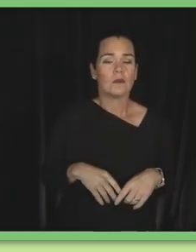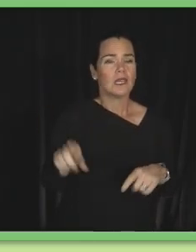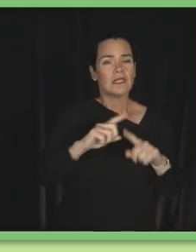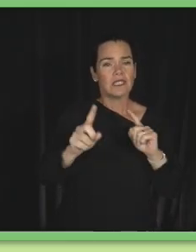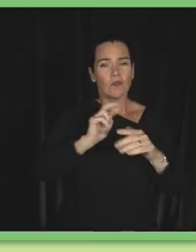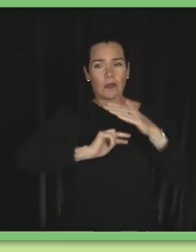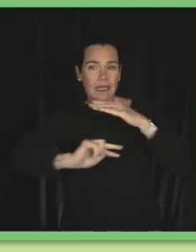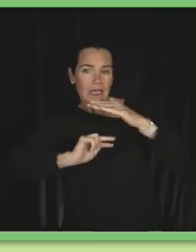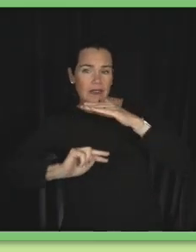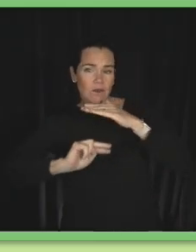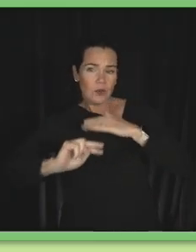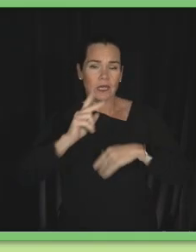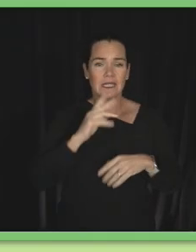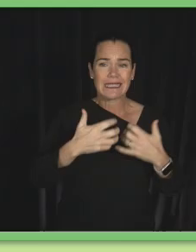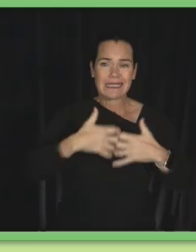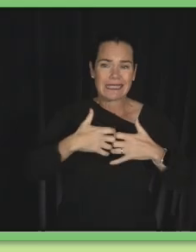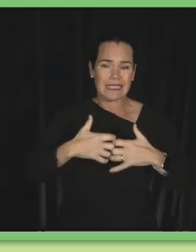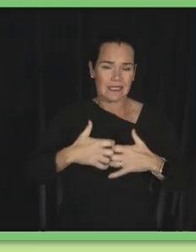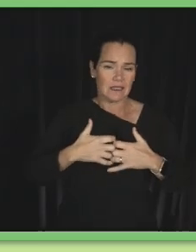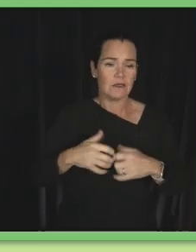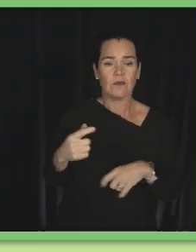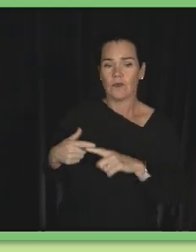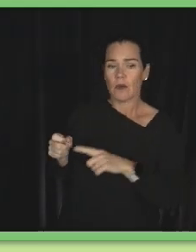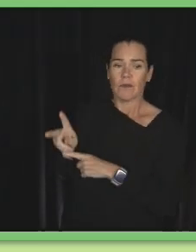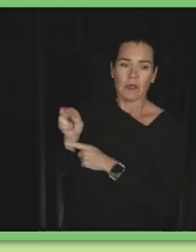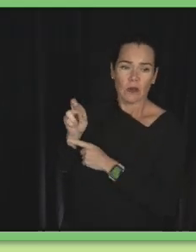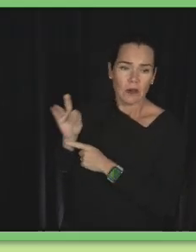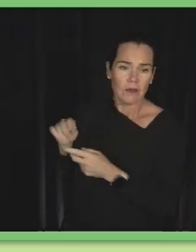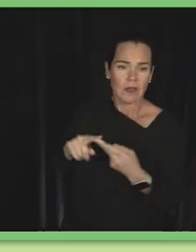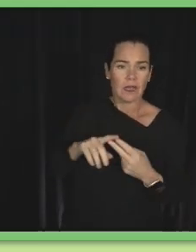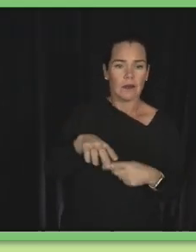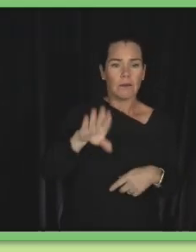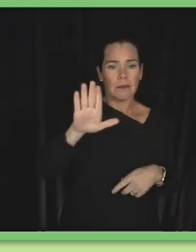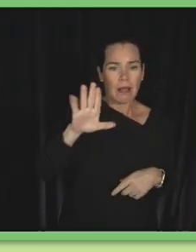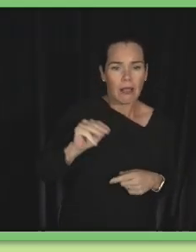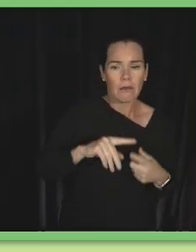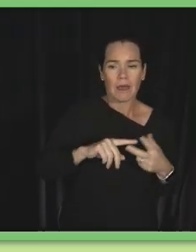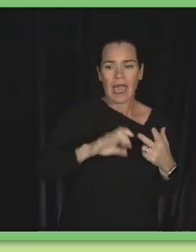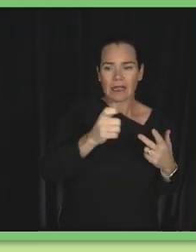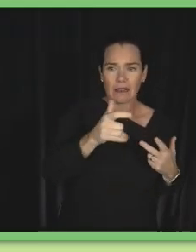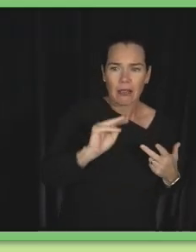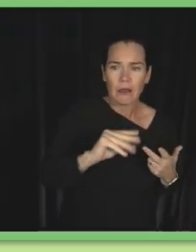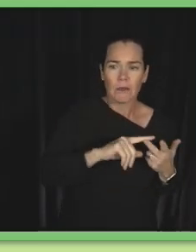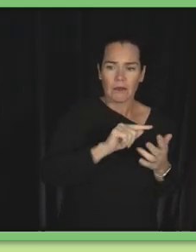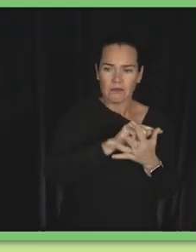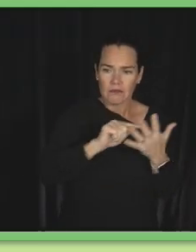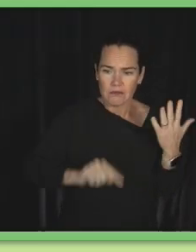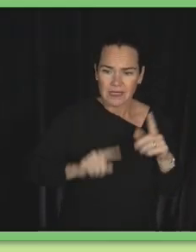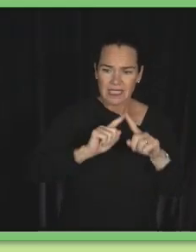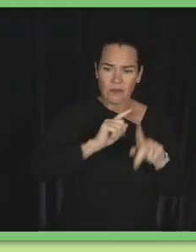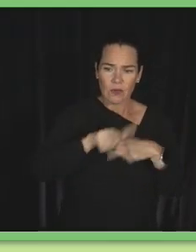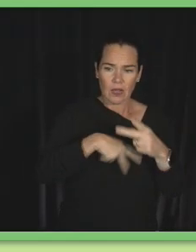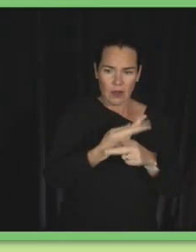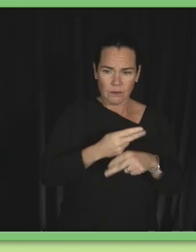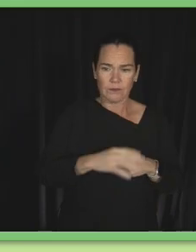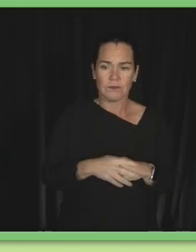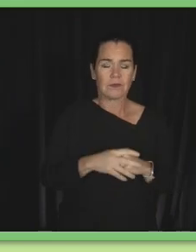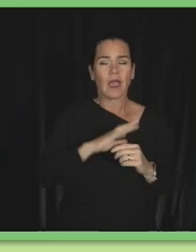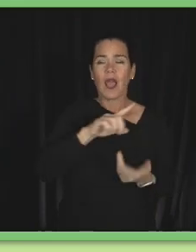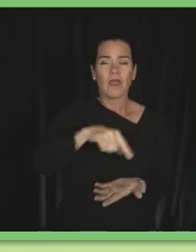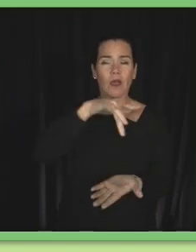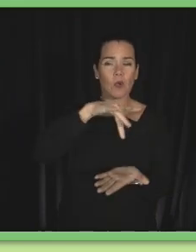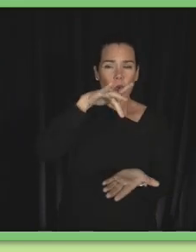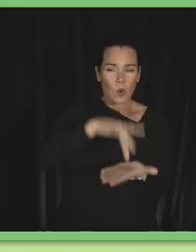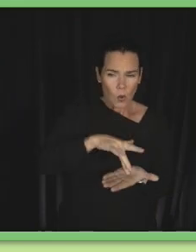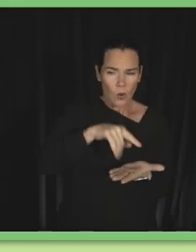inference engines, from VLM, SGLang, XLM, and beyond. And its core, AI Bricks, is a